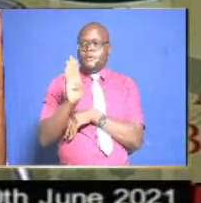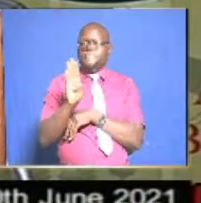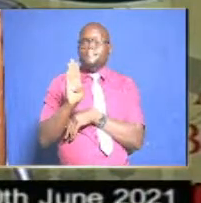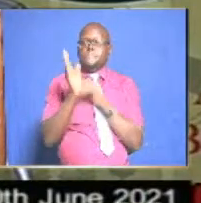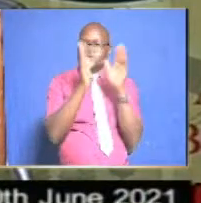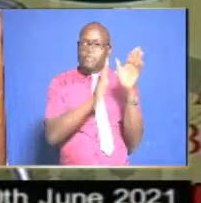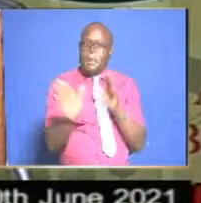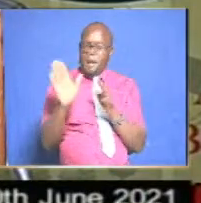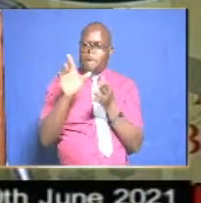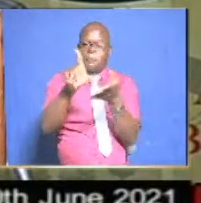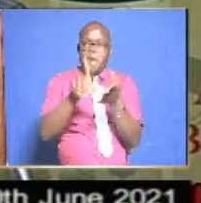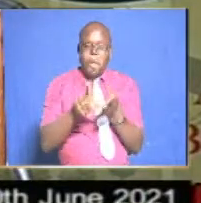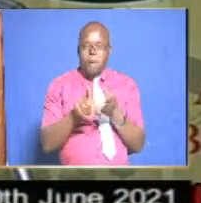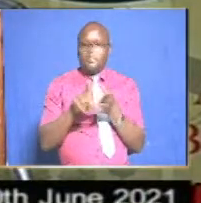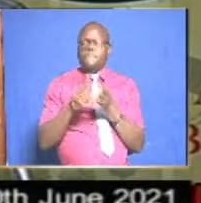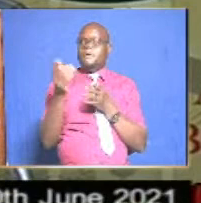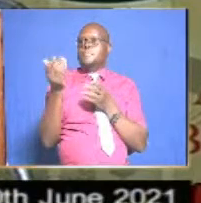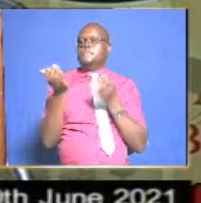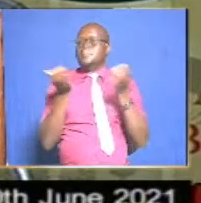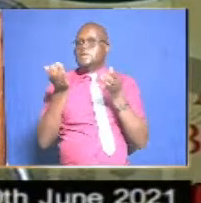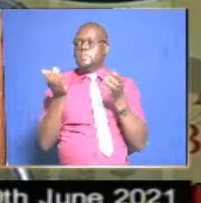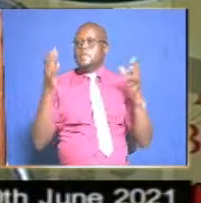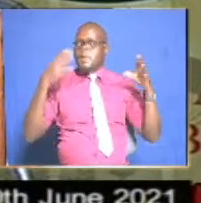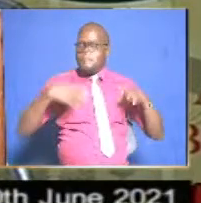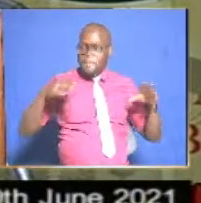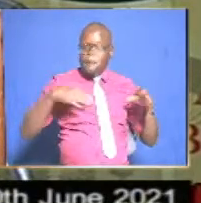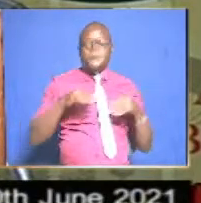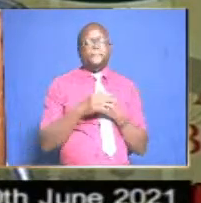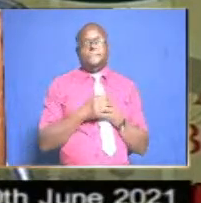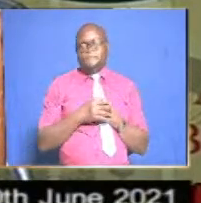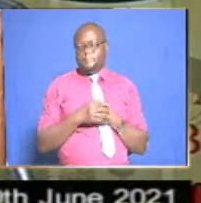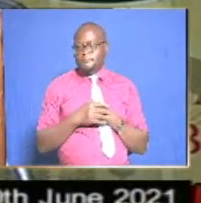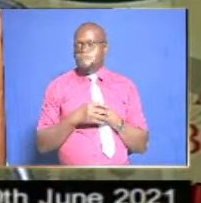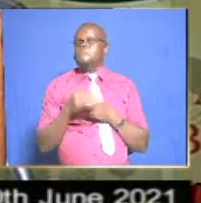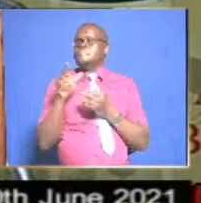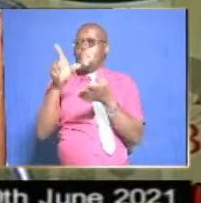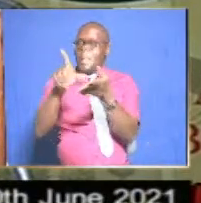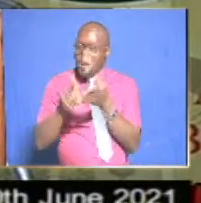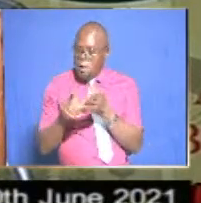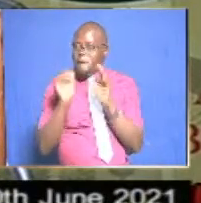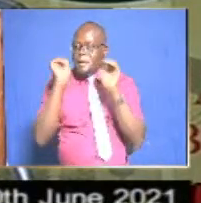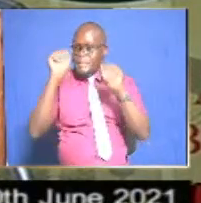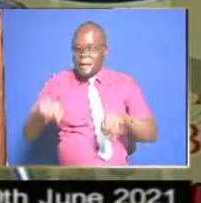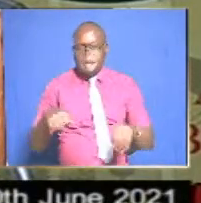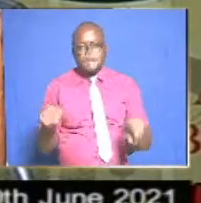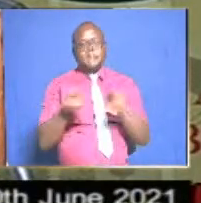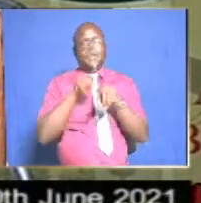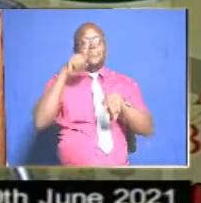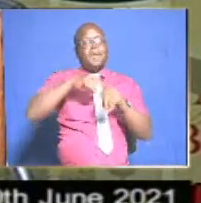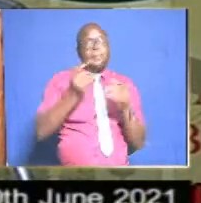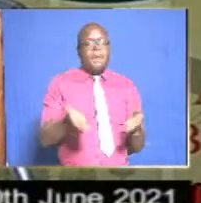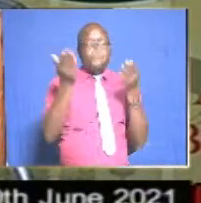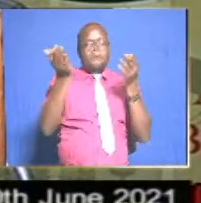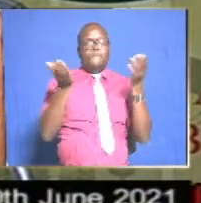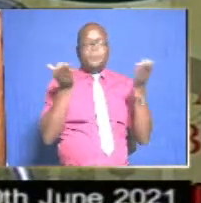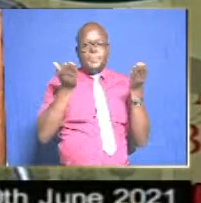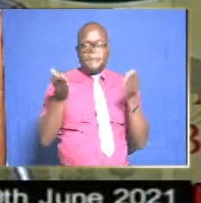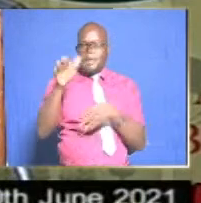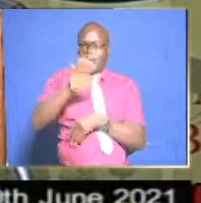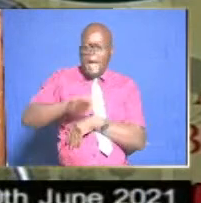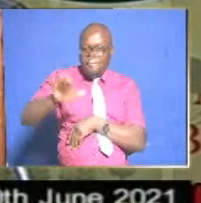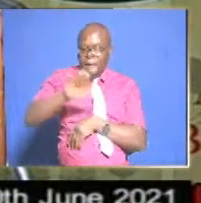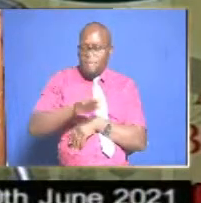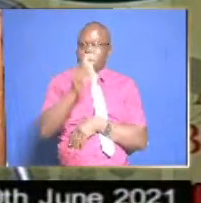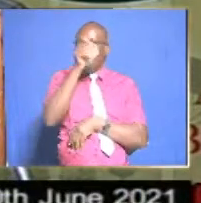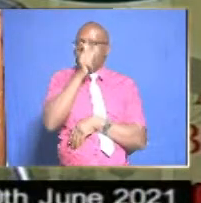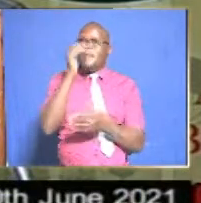Mr. Speaker, alongside the credit guarantee scheme, On account of improved business environment, the